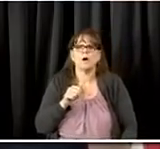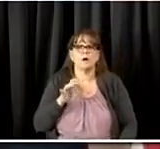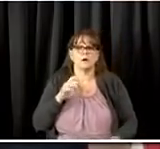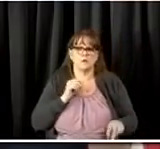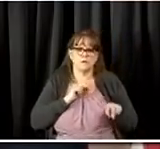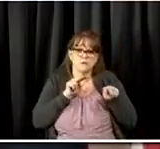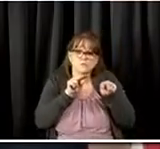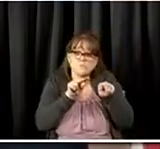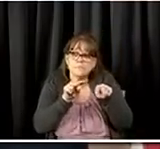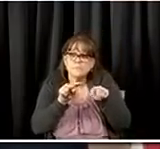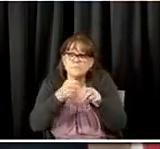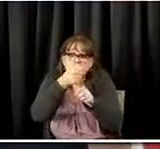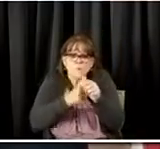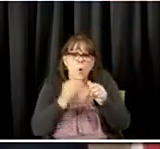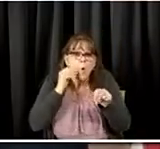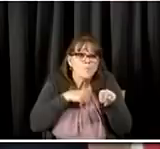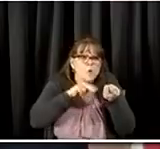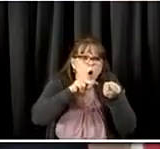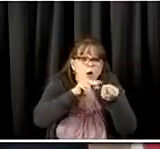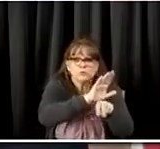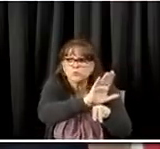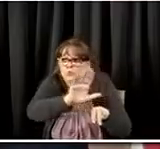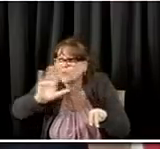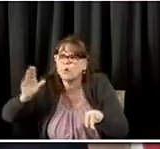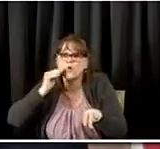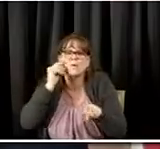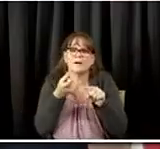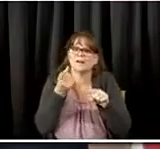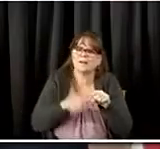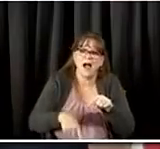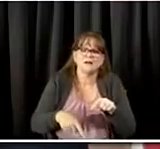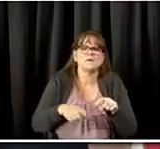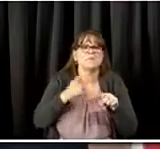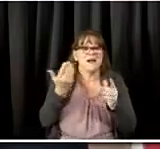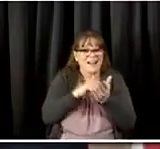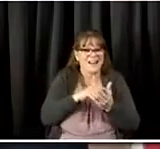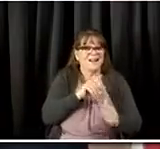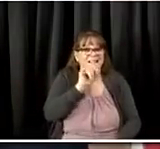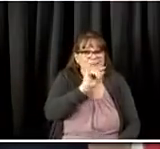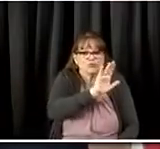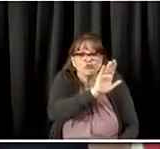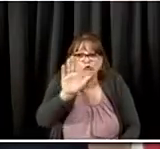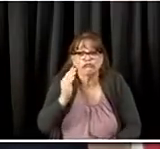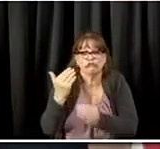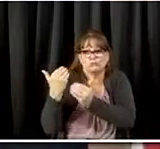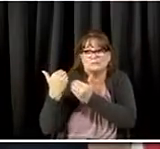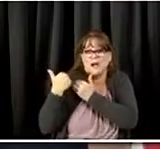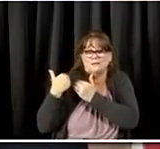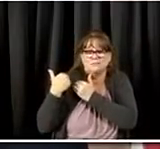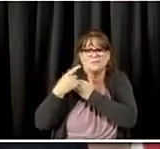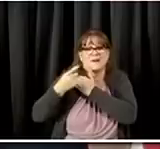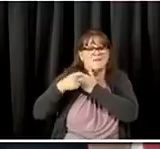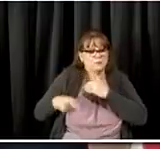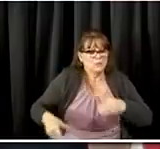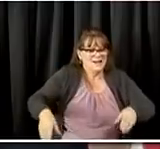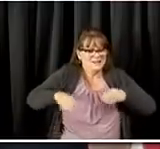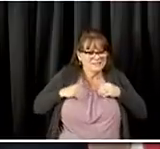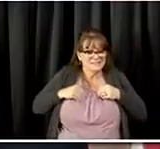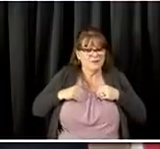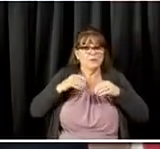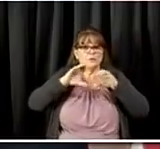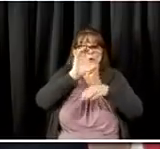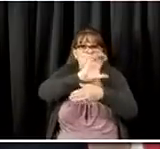matter of personal responsibility, but it's one that people will have to live with the consequences. And I'm hopeful that when they see that if you have 10 people over